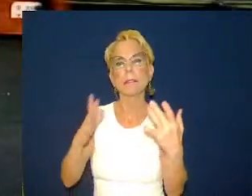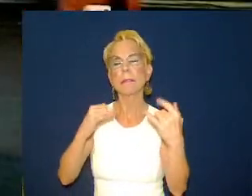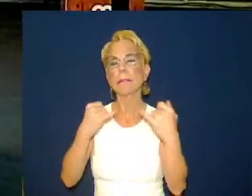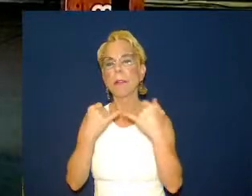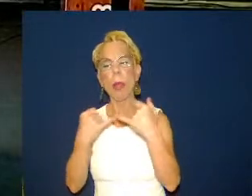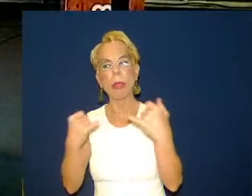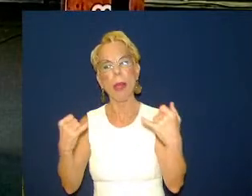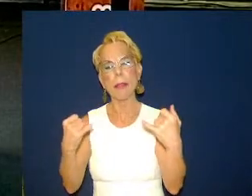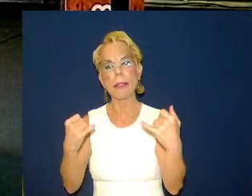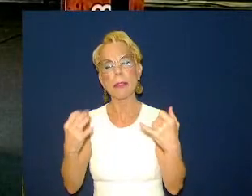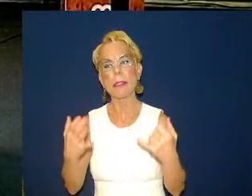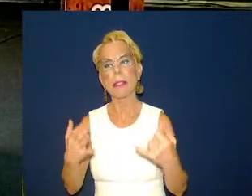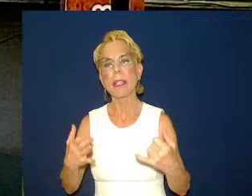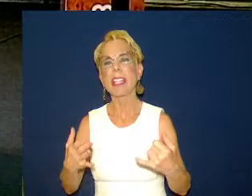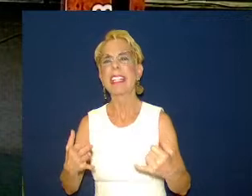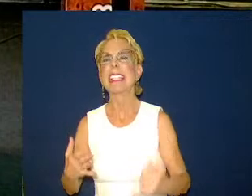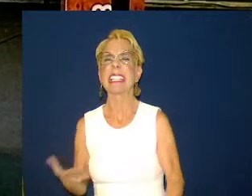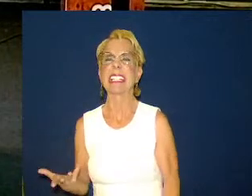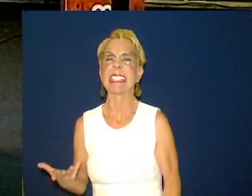I'm not wholeheartedly committed.